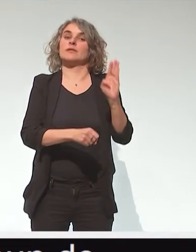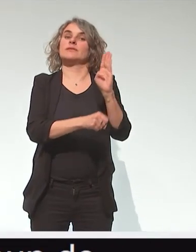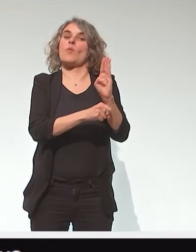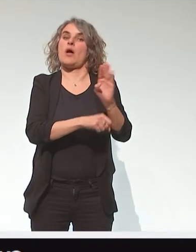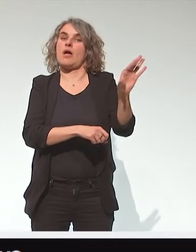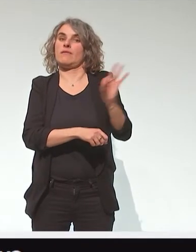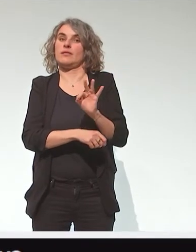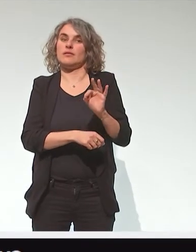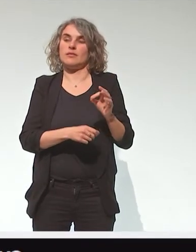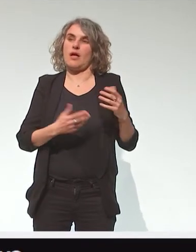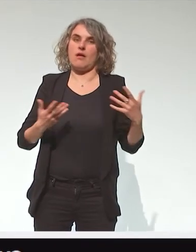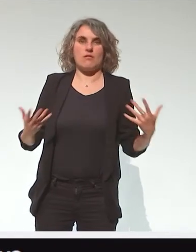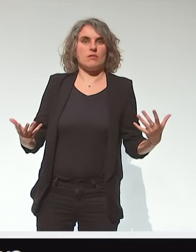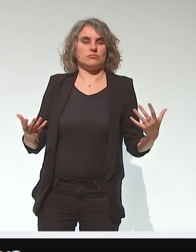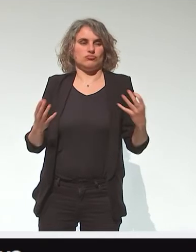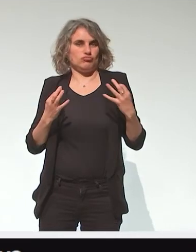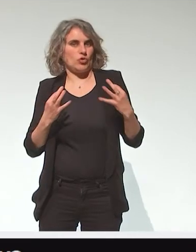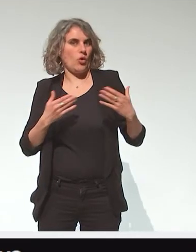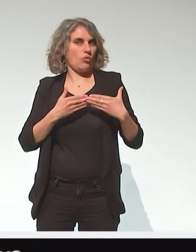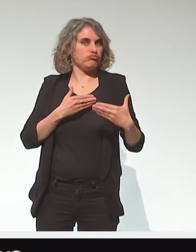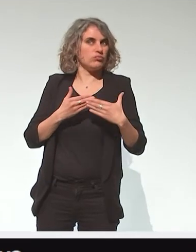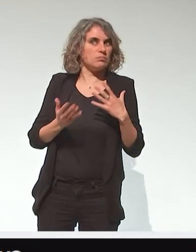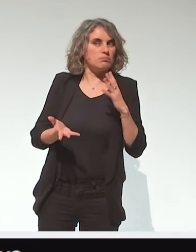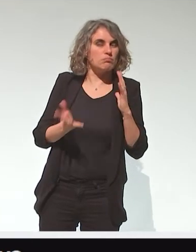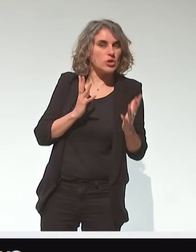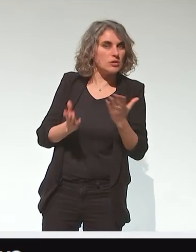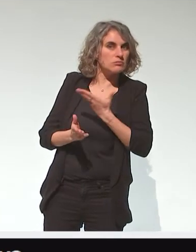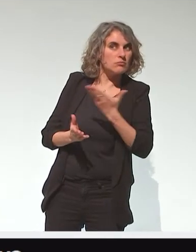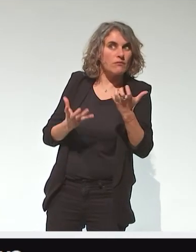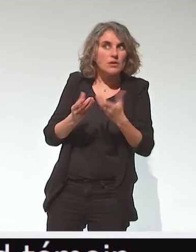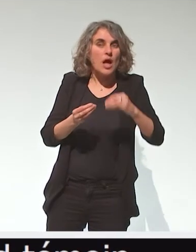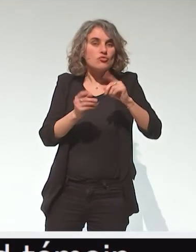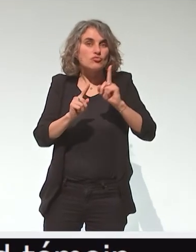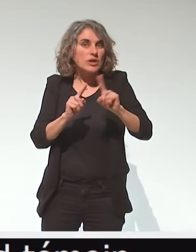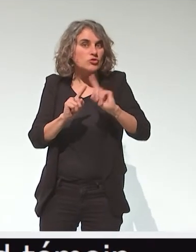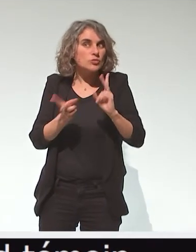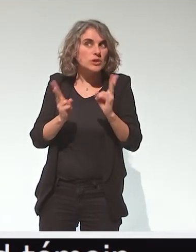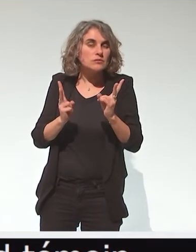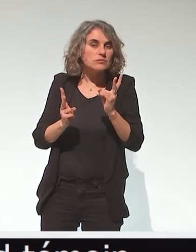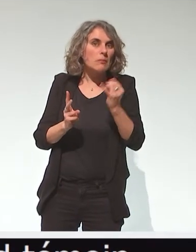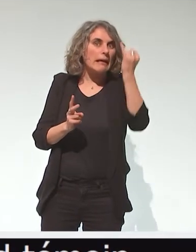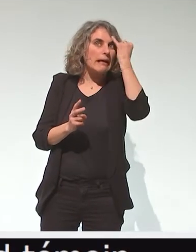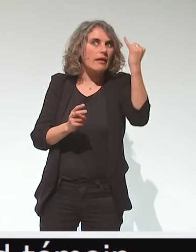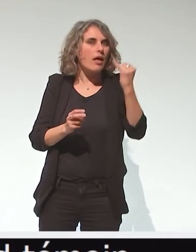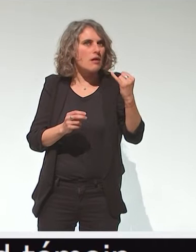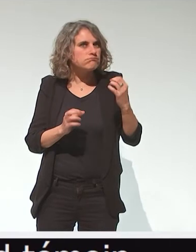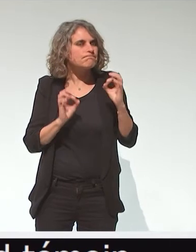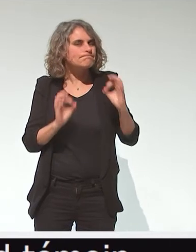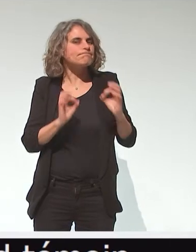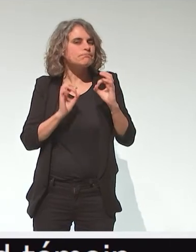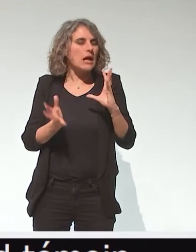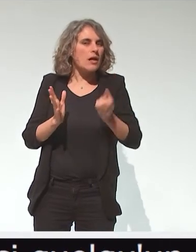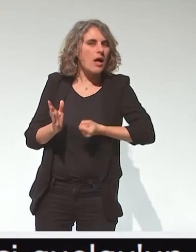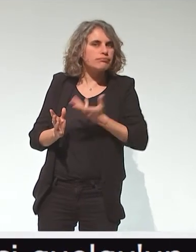the testimony. We have a little time if some of you wants to add anything, last